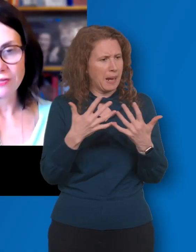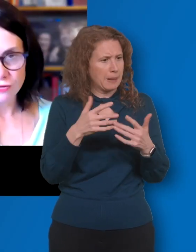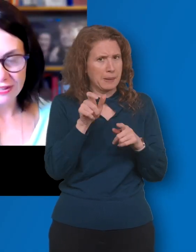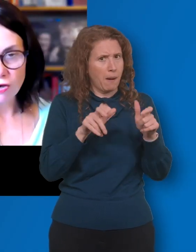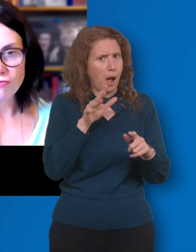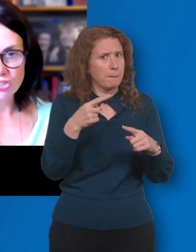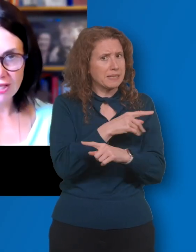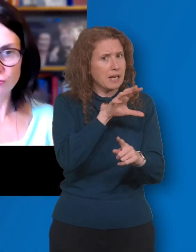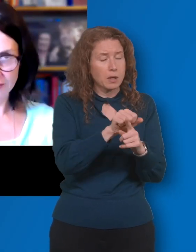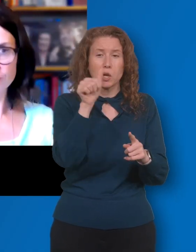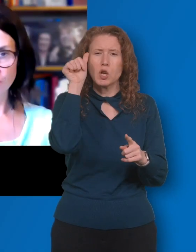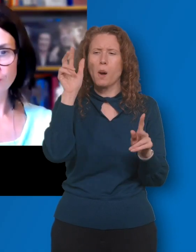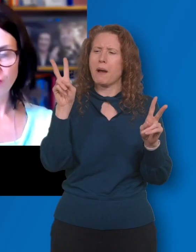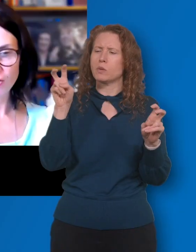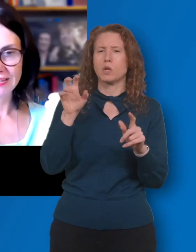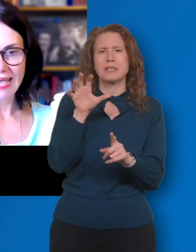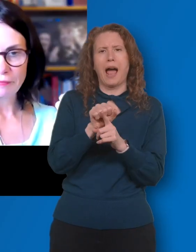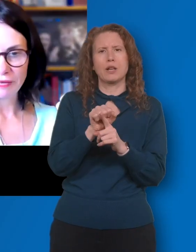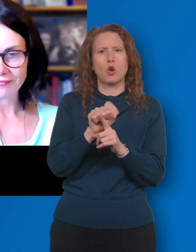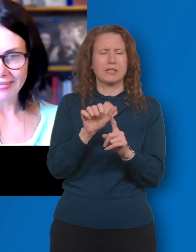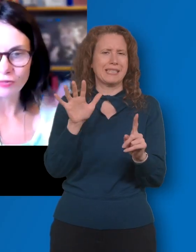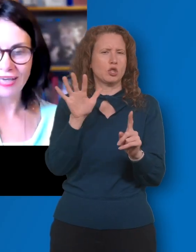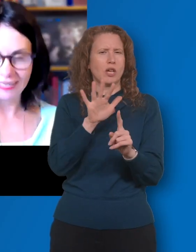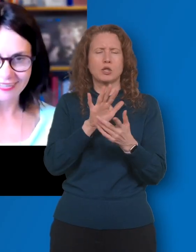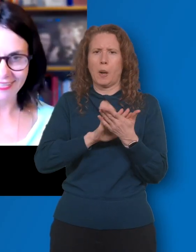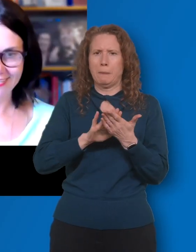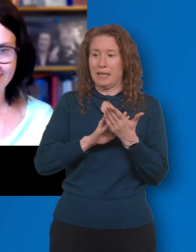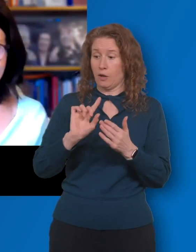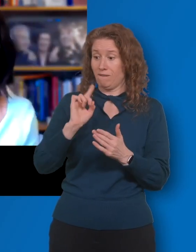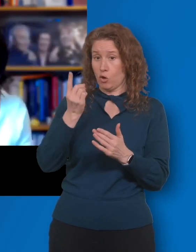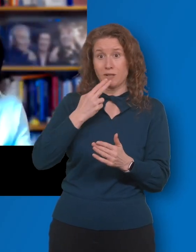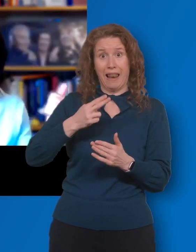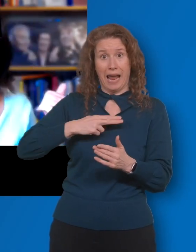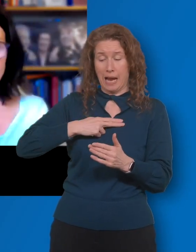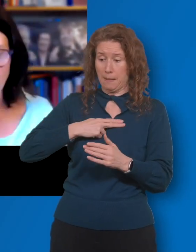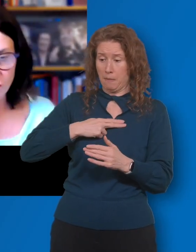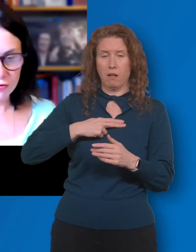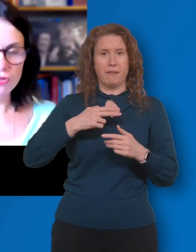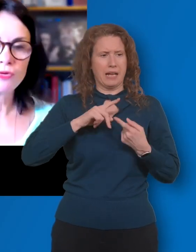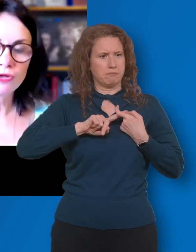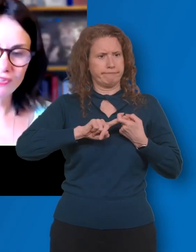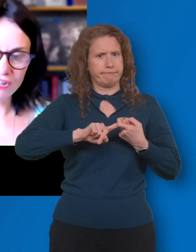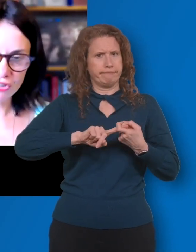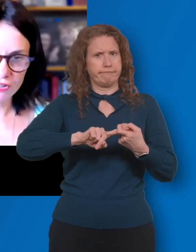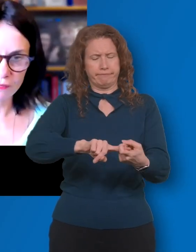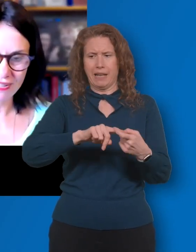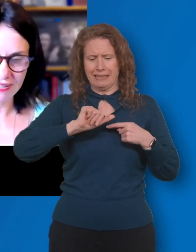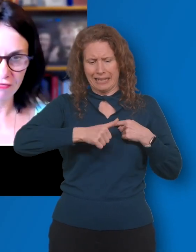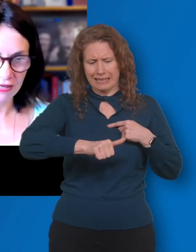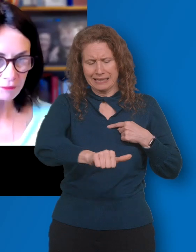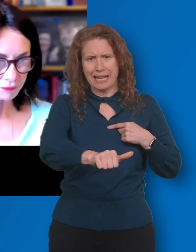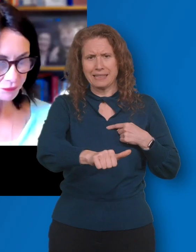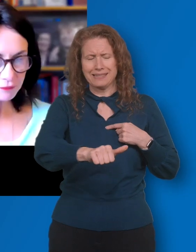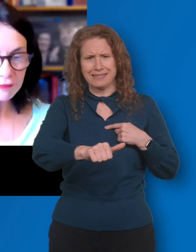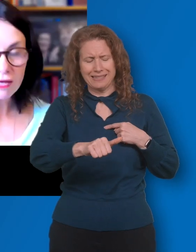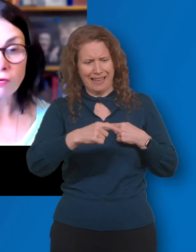about diagnostic overshadowing, so the first label that you get then sticks. So often too condition